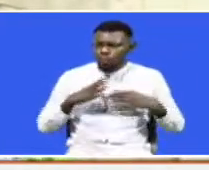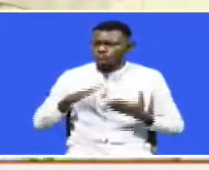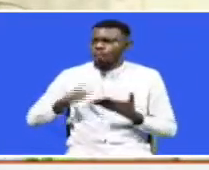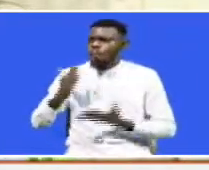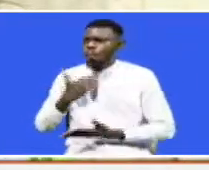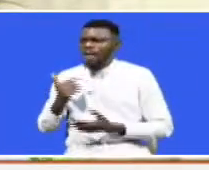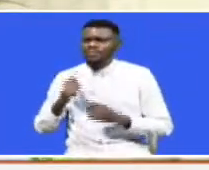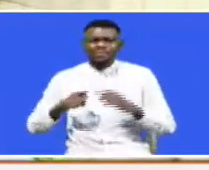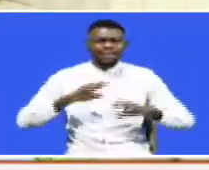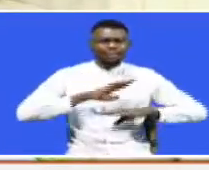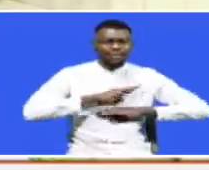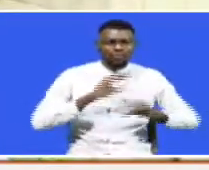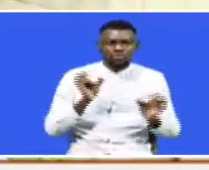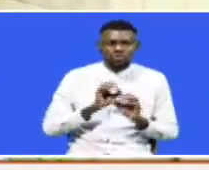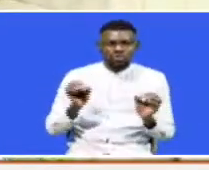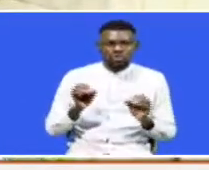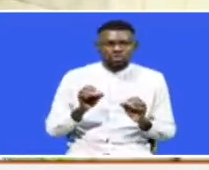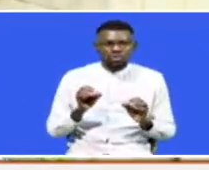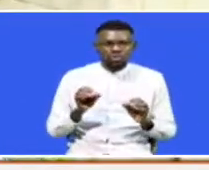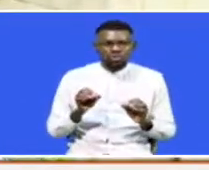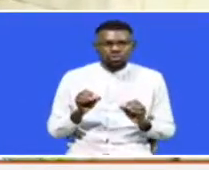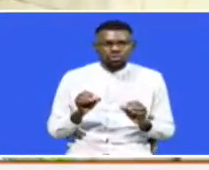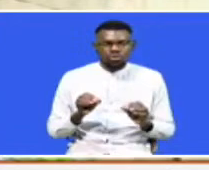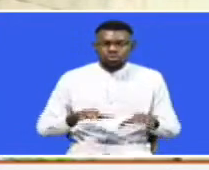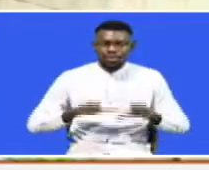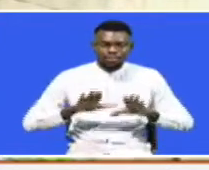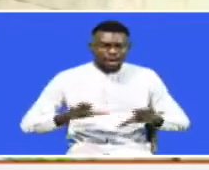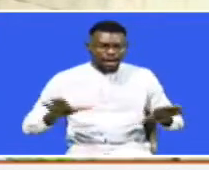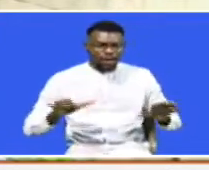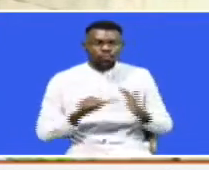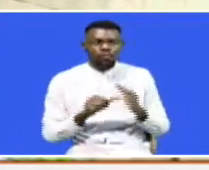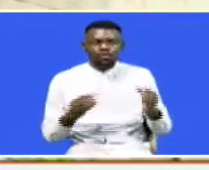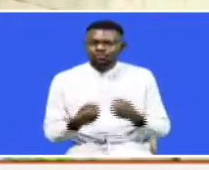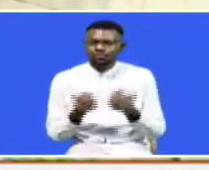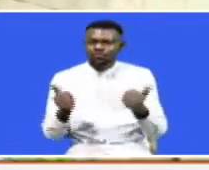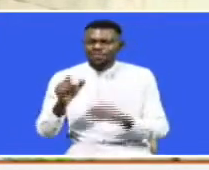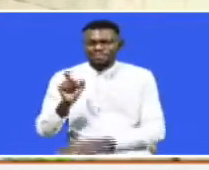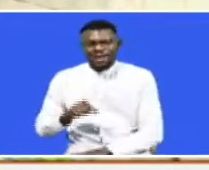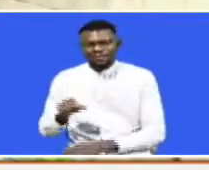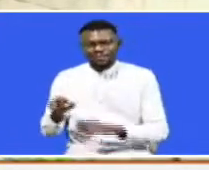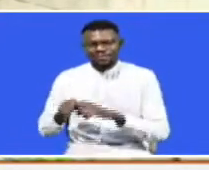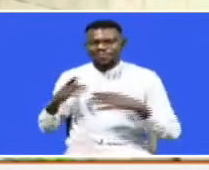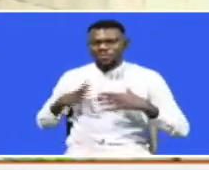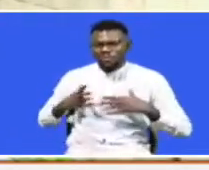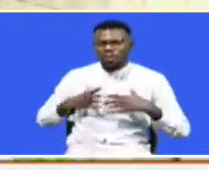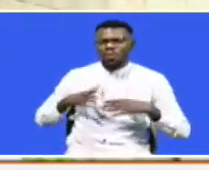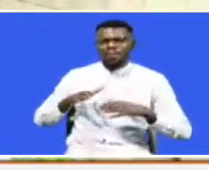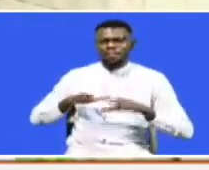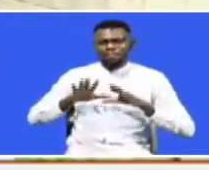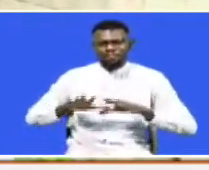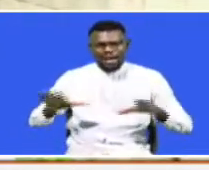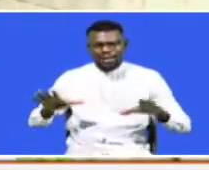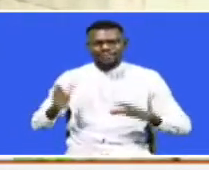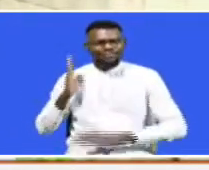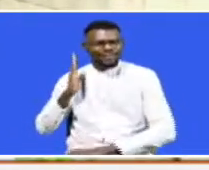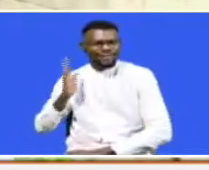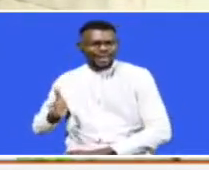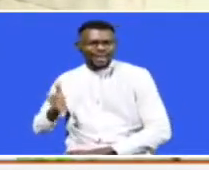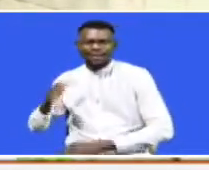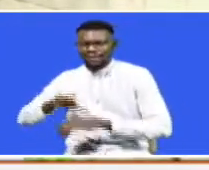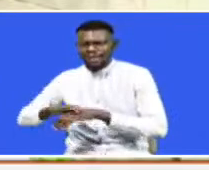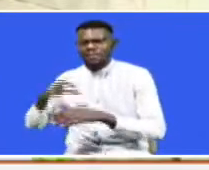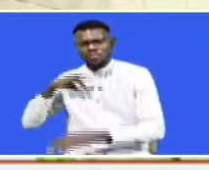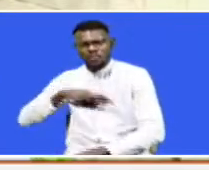So if we resolve that issue of marketing and our people have direct access to markets and they are paid directly here, then we'll also